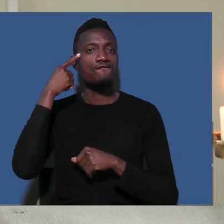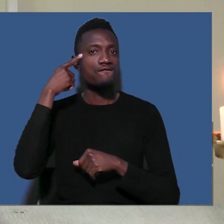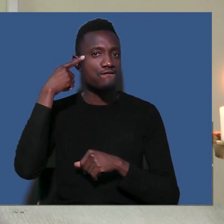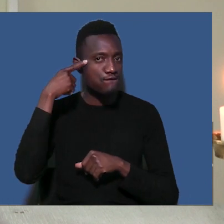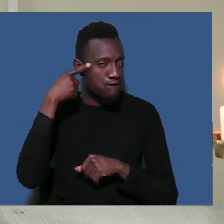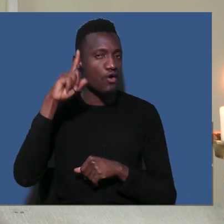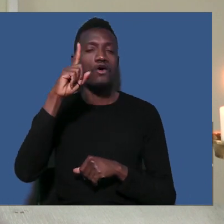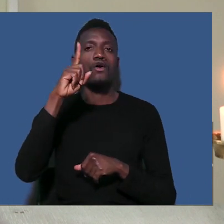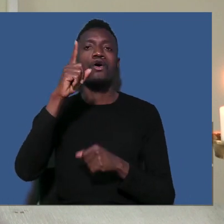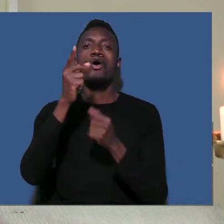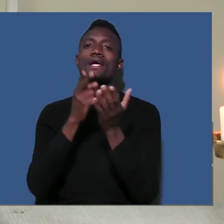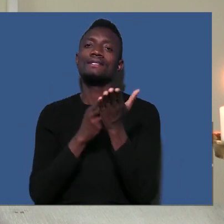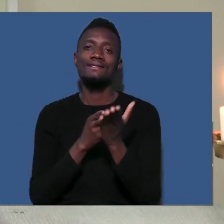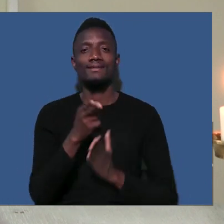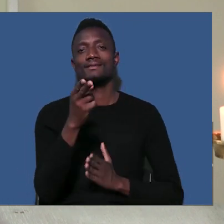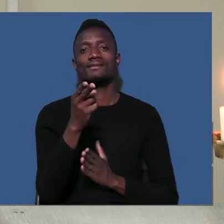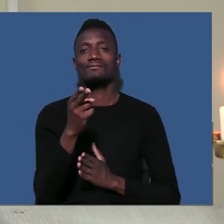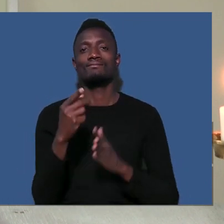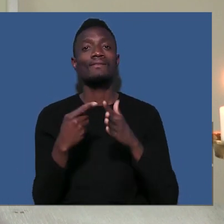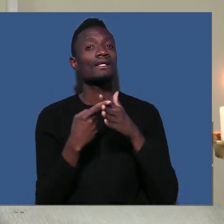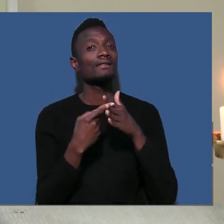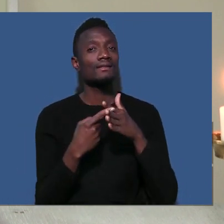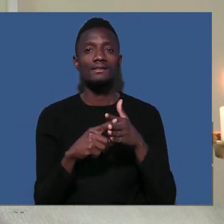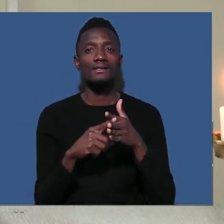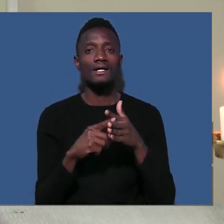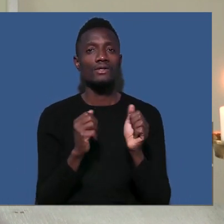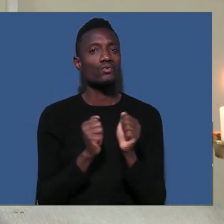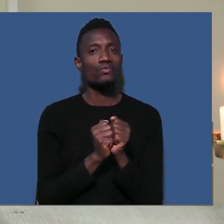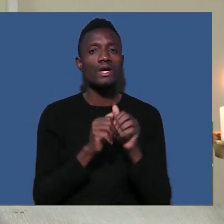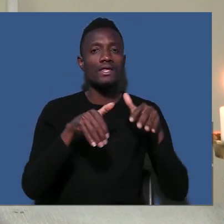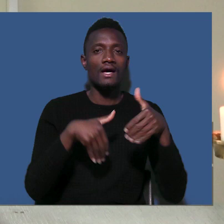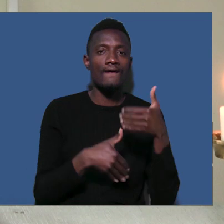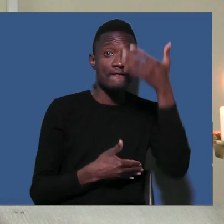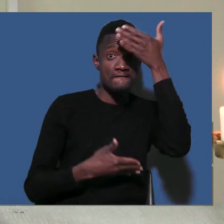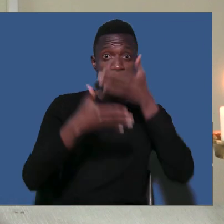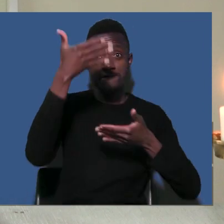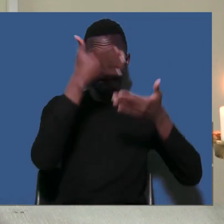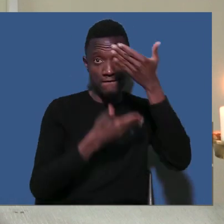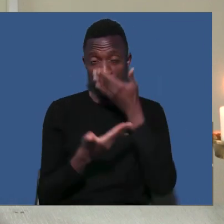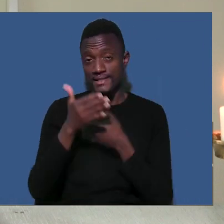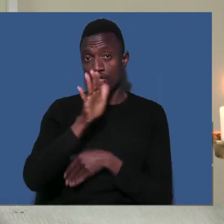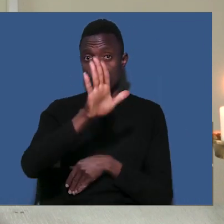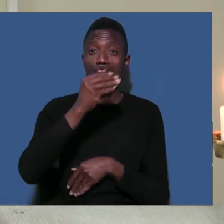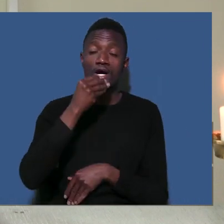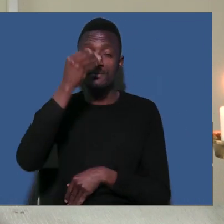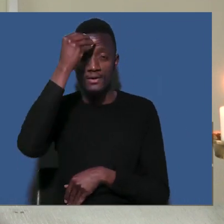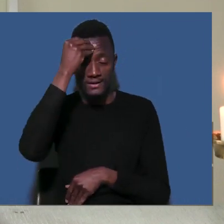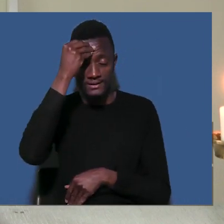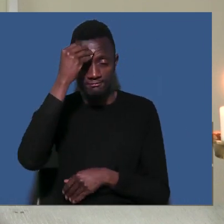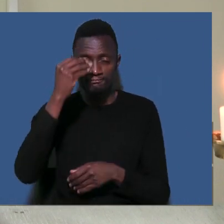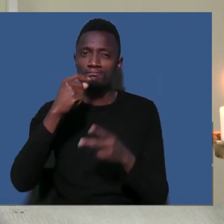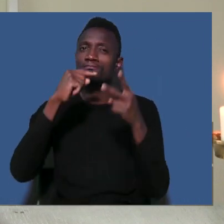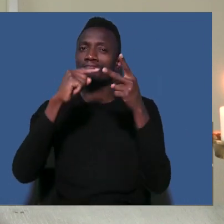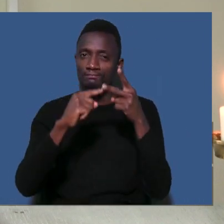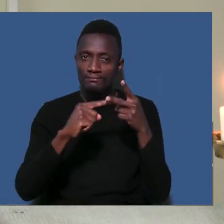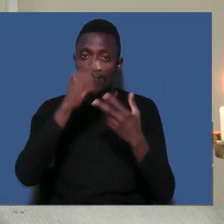integrity. We began where we looked at confronting your hypocrisy, then we looked